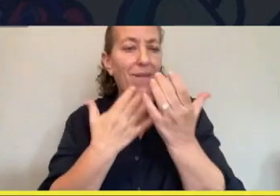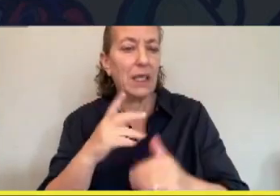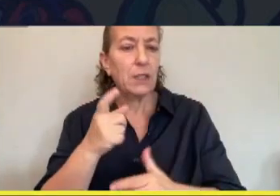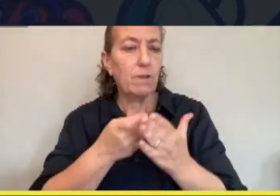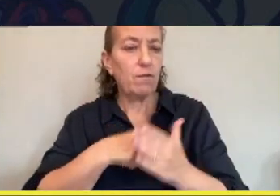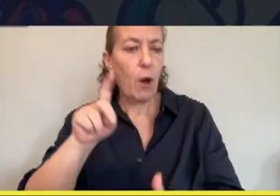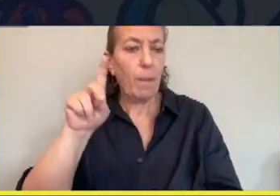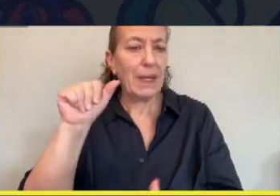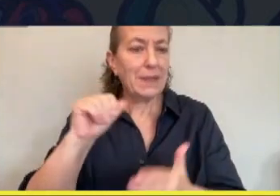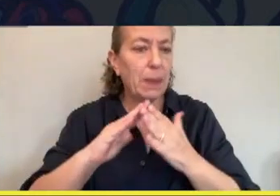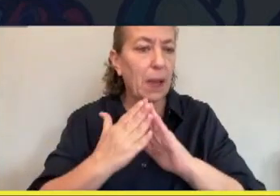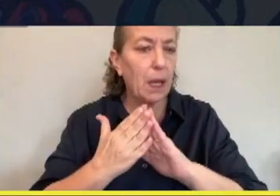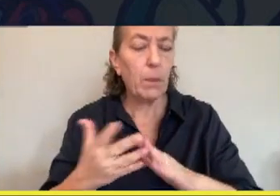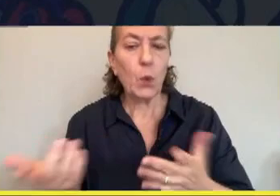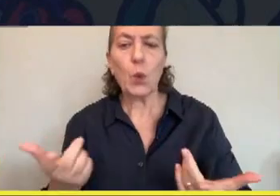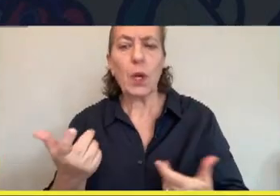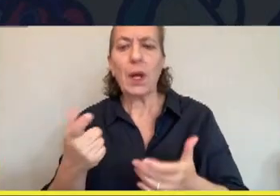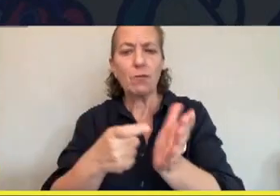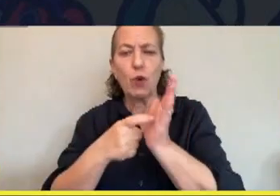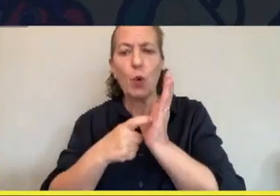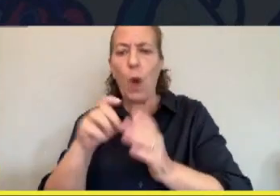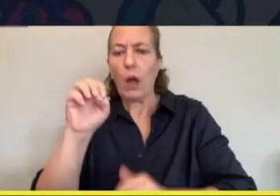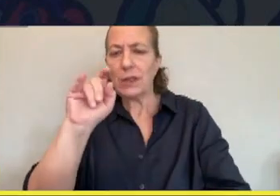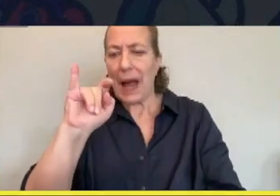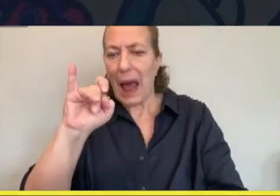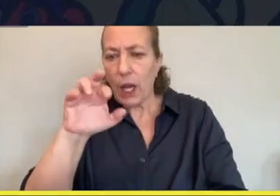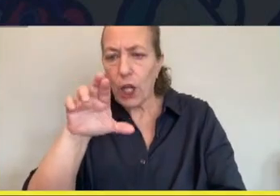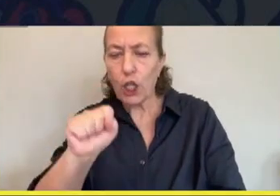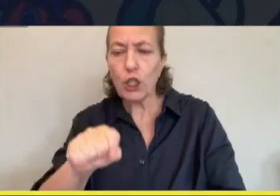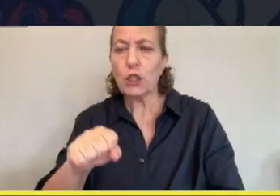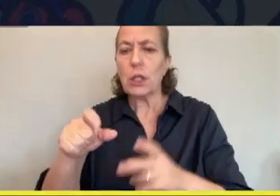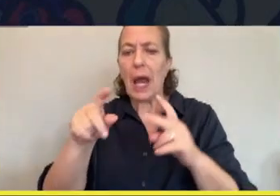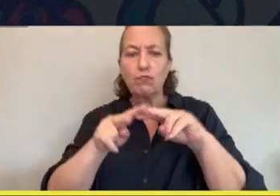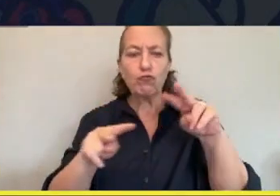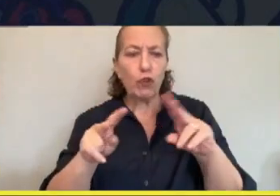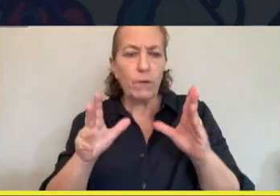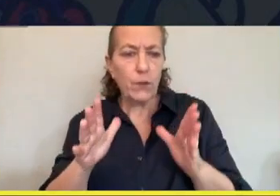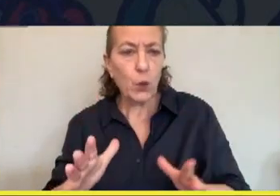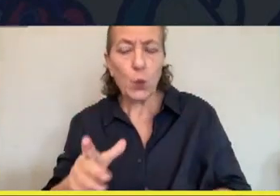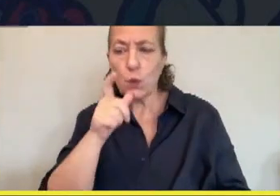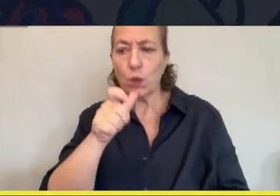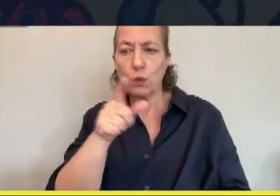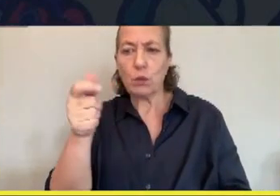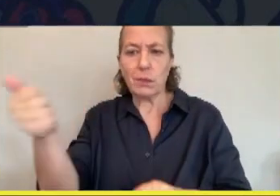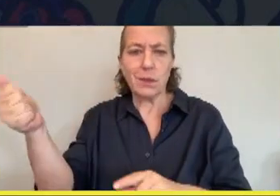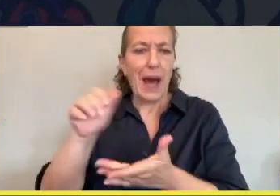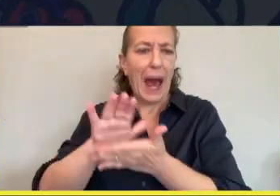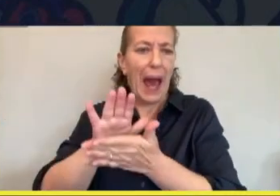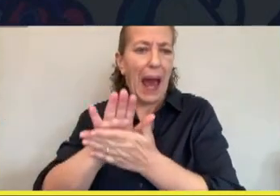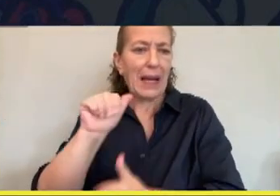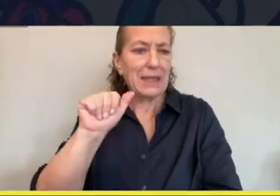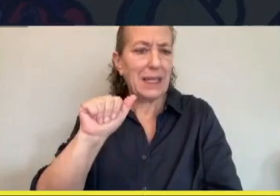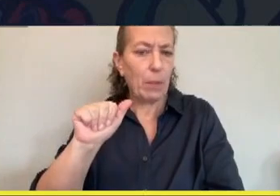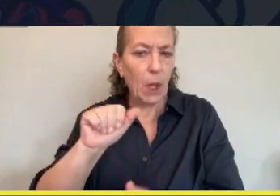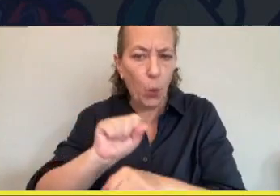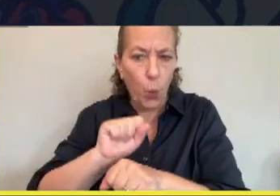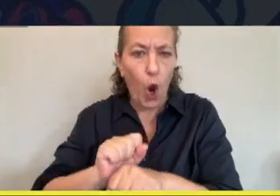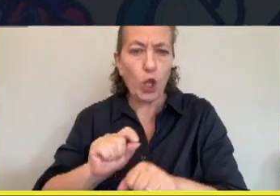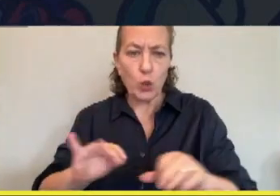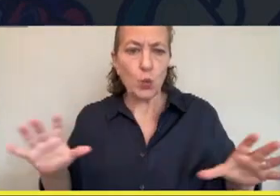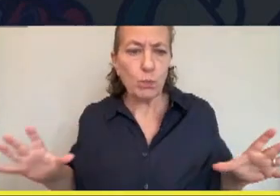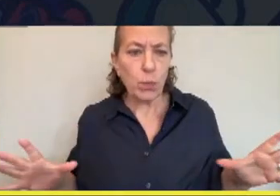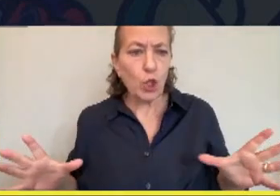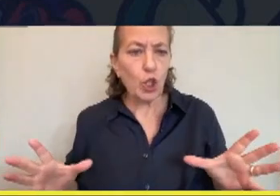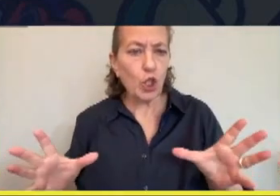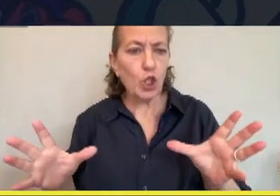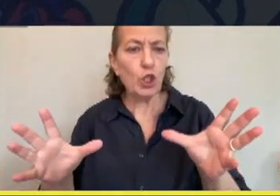It takes editors and reviewers for academic work as well to really push a lot of these issues